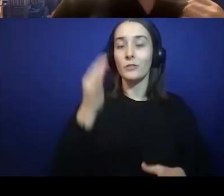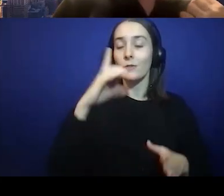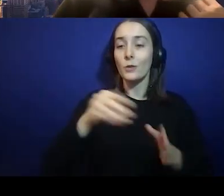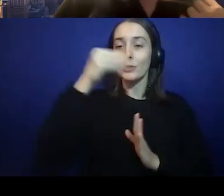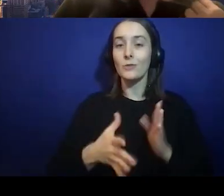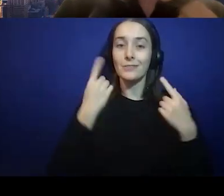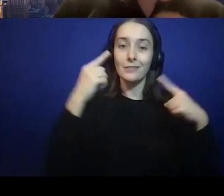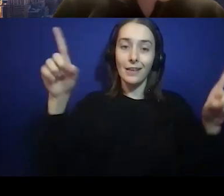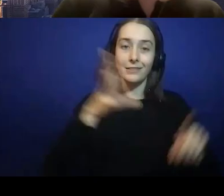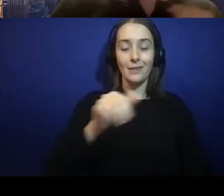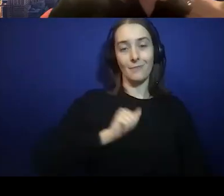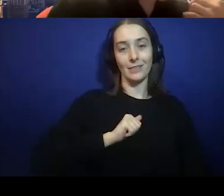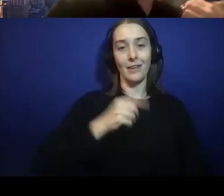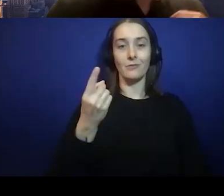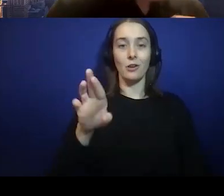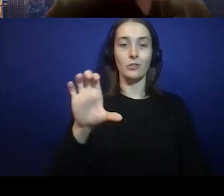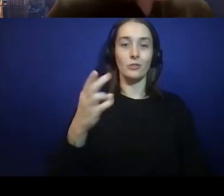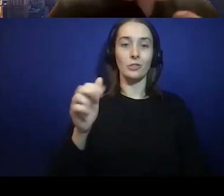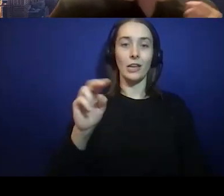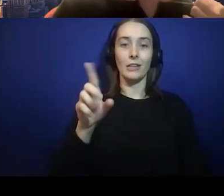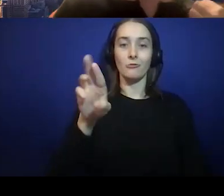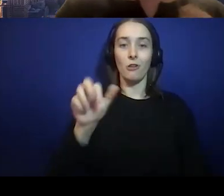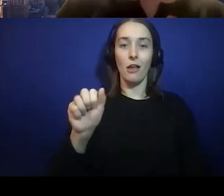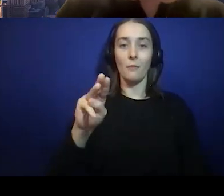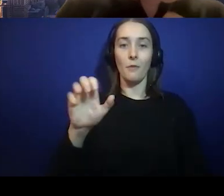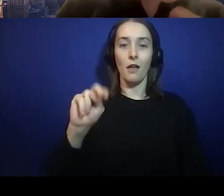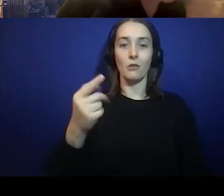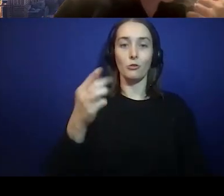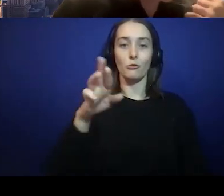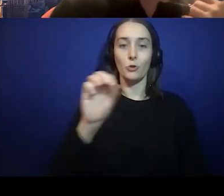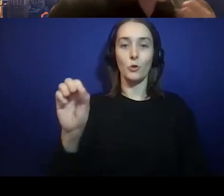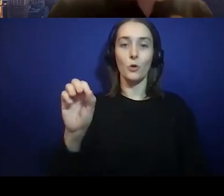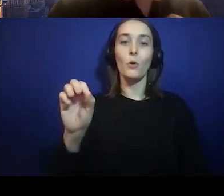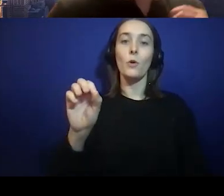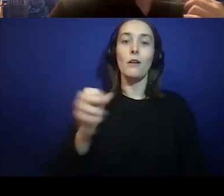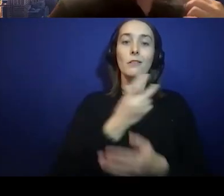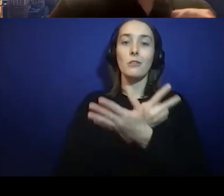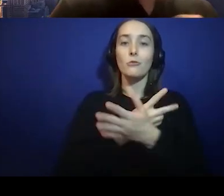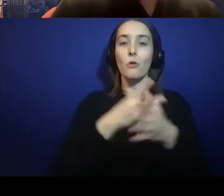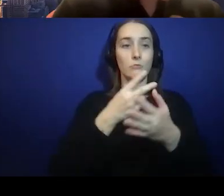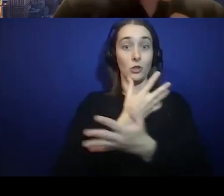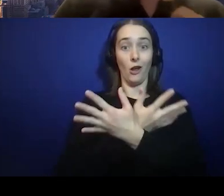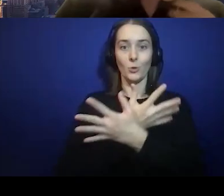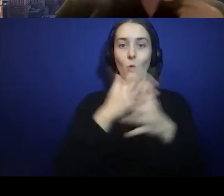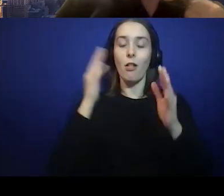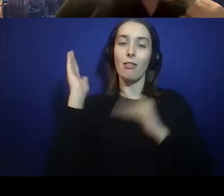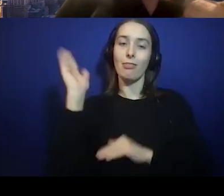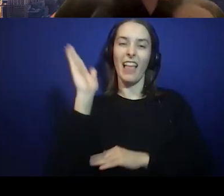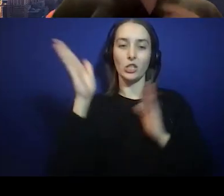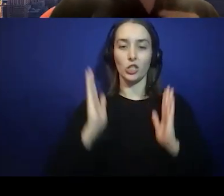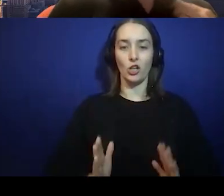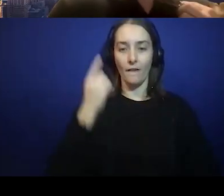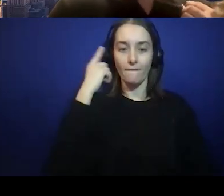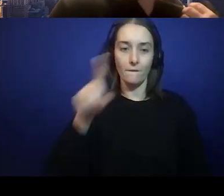Dr. Chandra Magru, doctoral lecturer in general education, specifically in math. Just